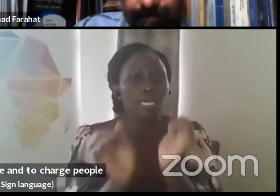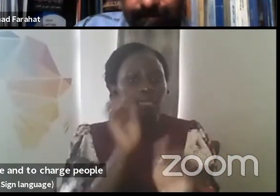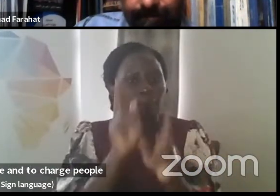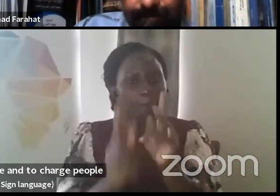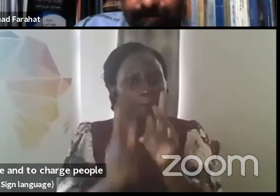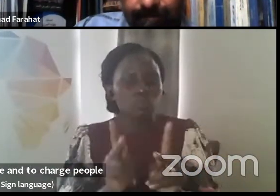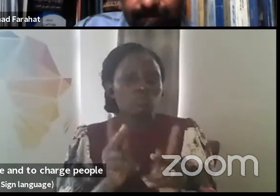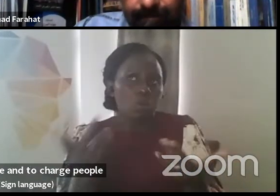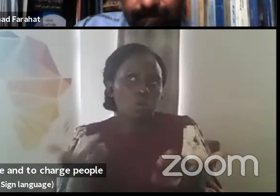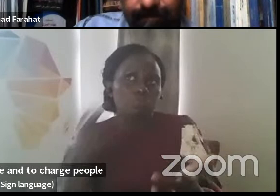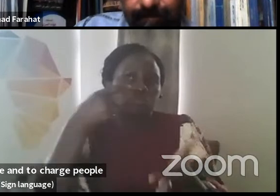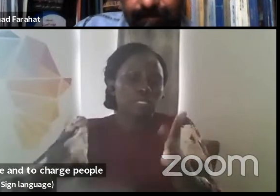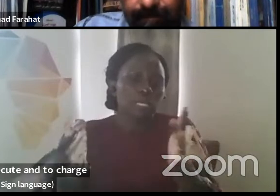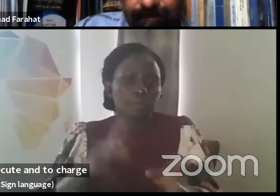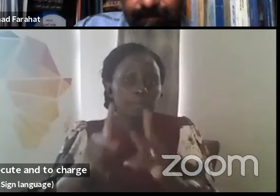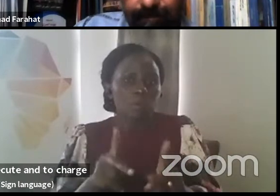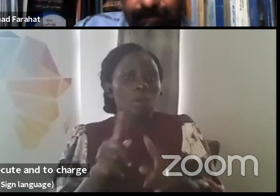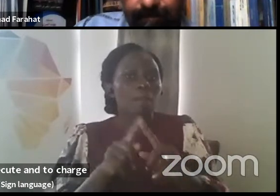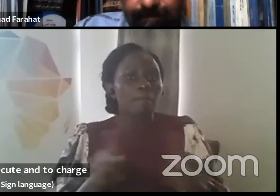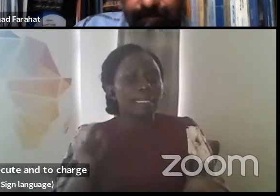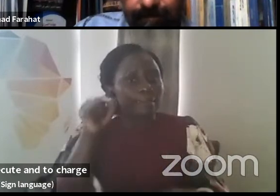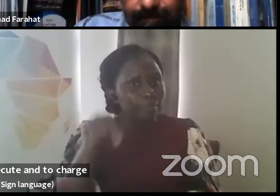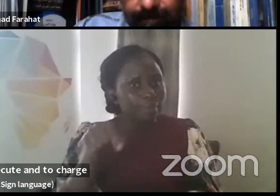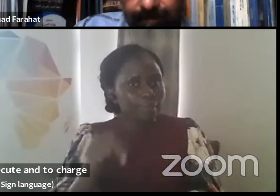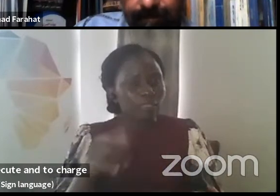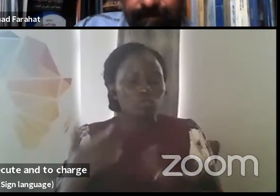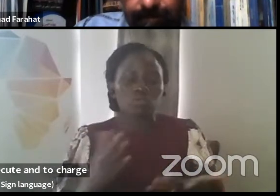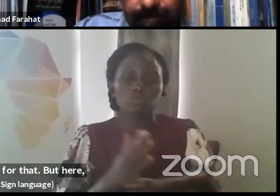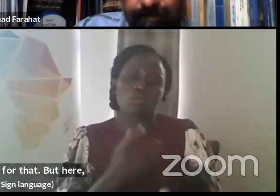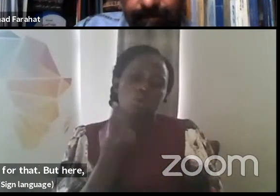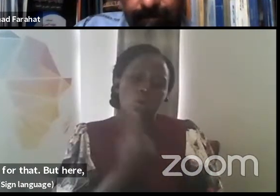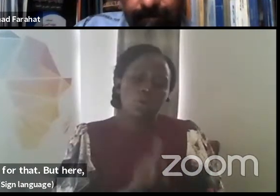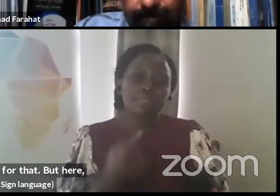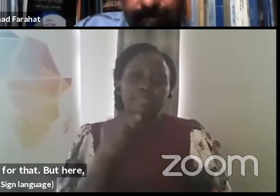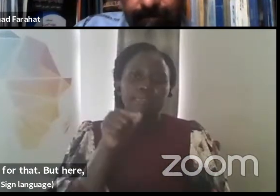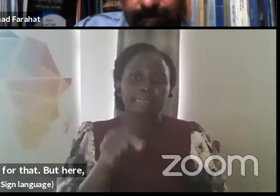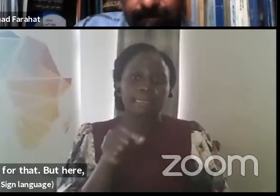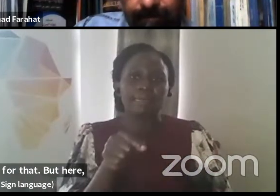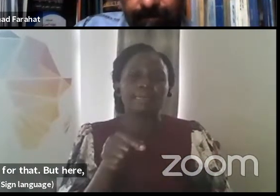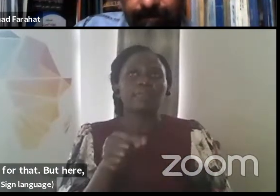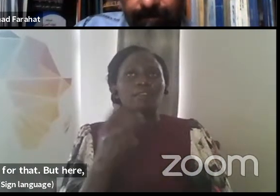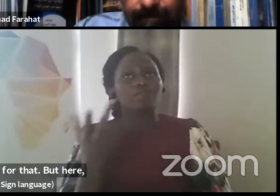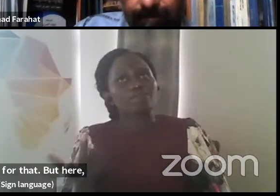praise you for that. But here the problem is not only that you are